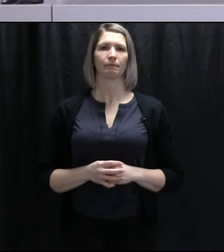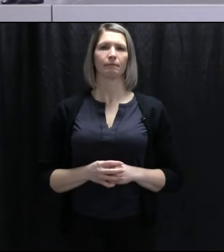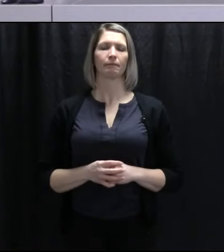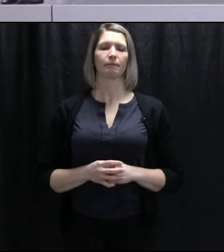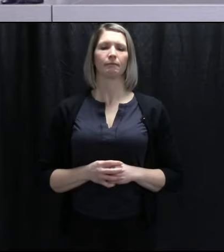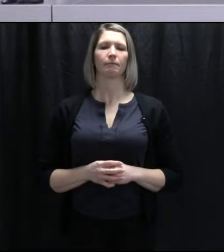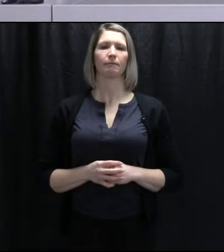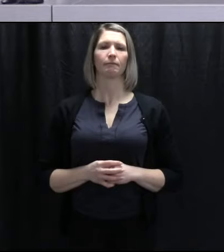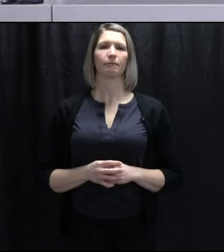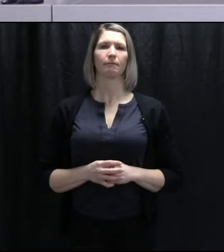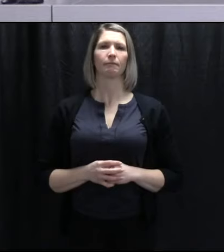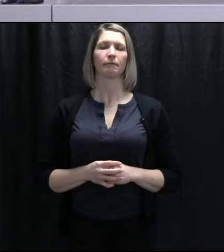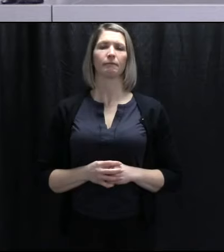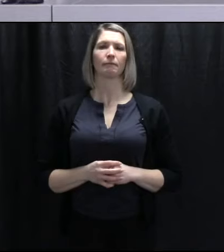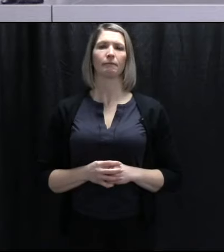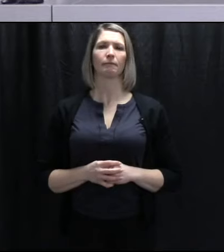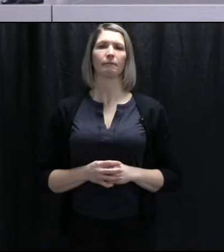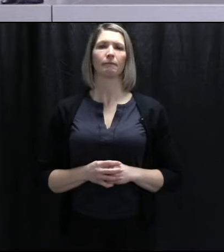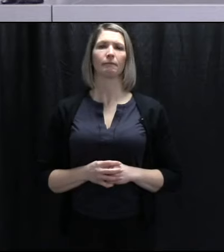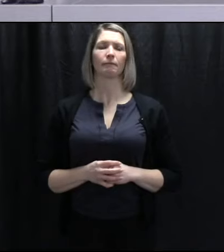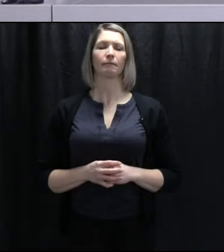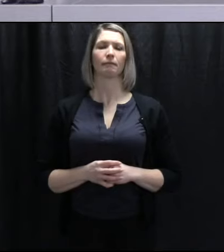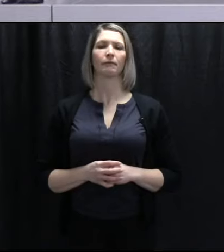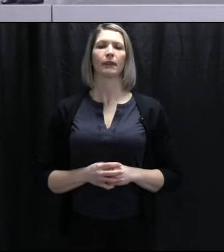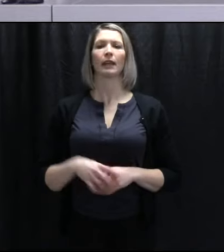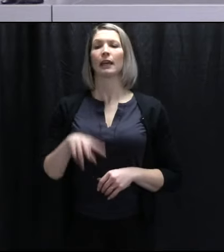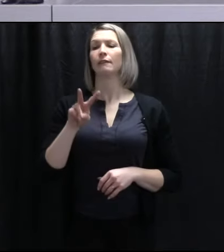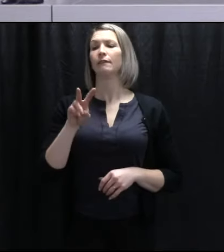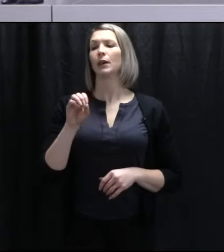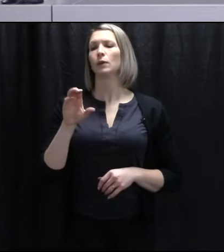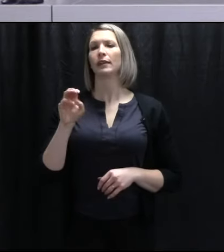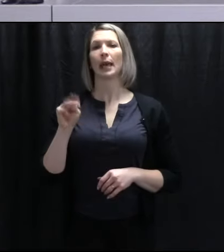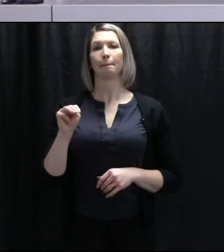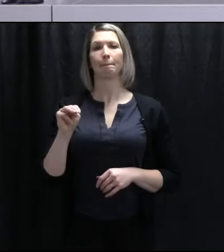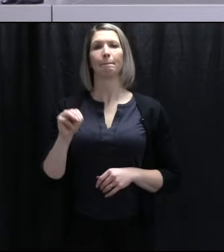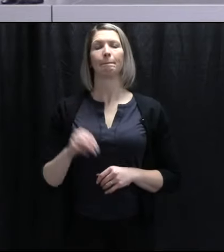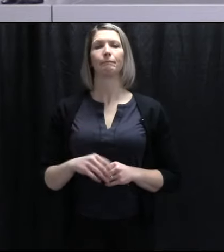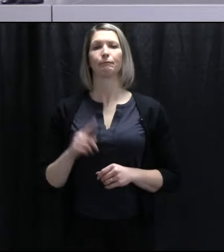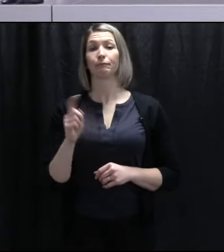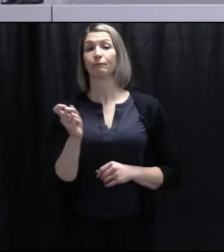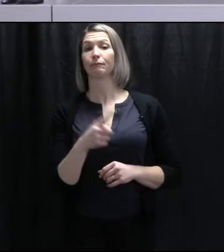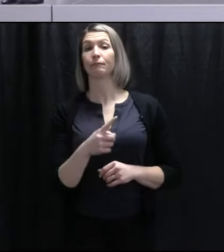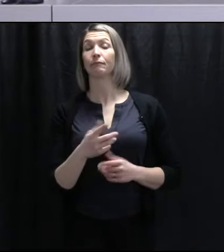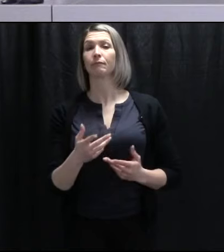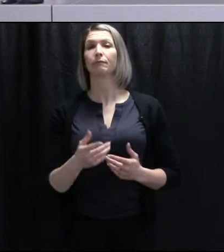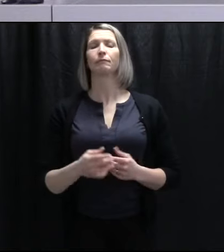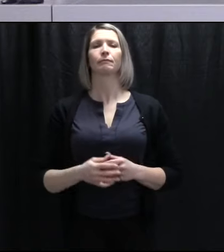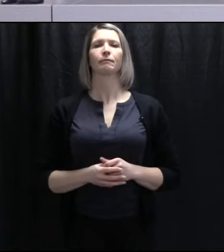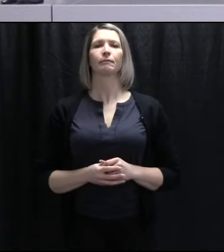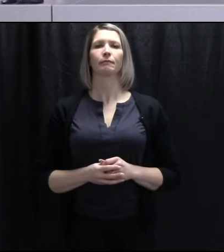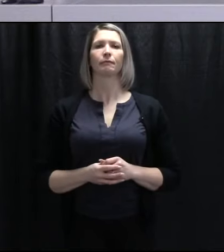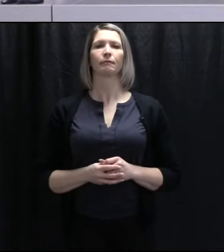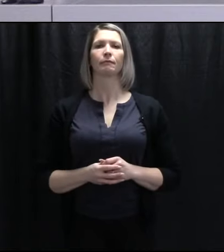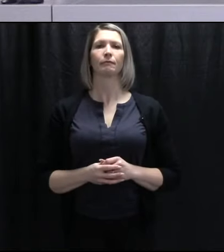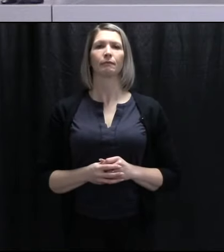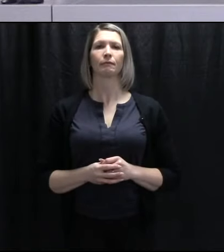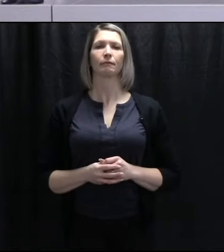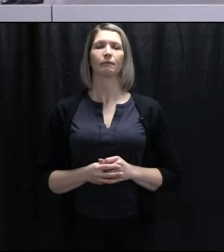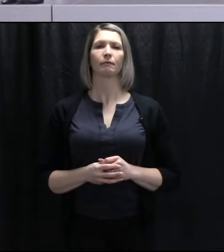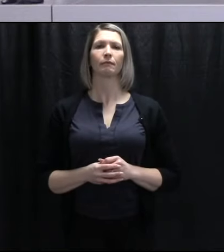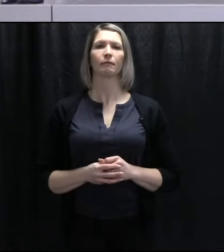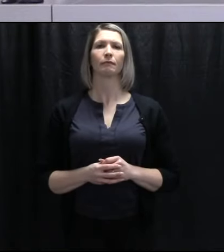Thank you. Our next question is from Tyler Dune from the OCM News. Hi, thank you. How did the healthcare